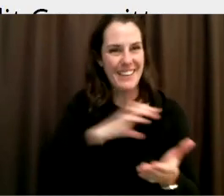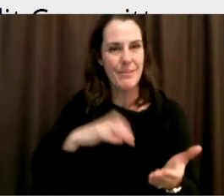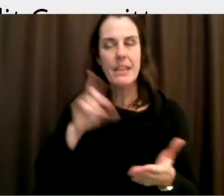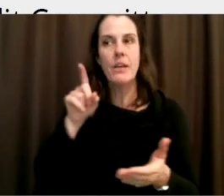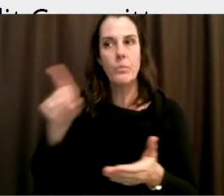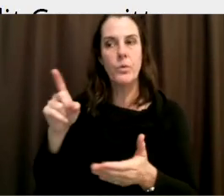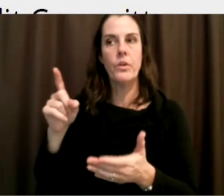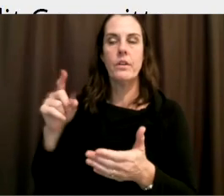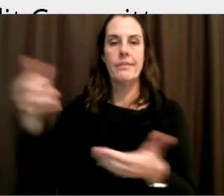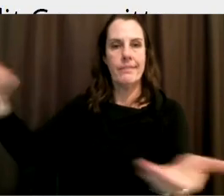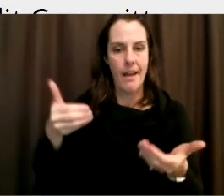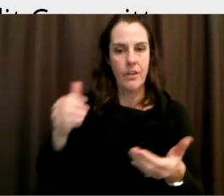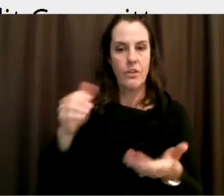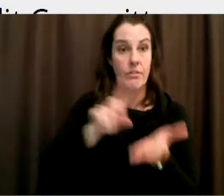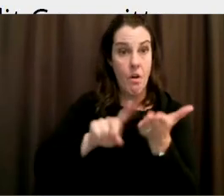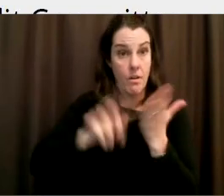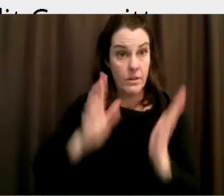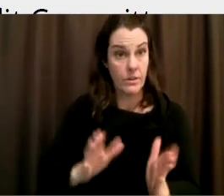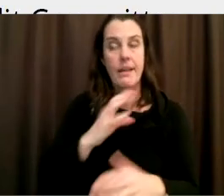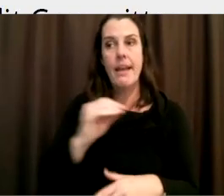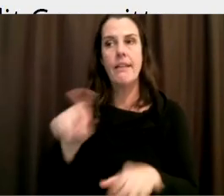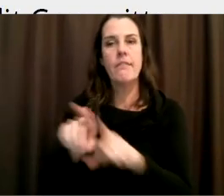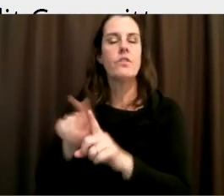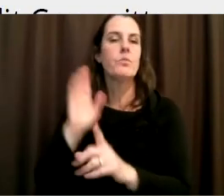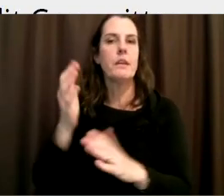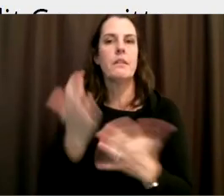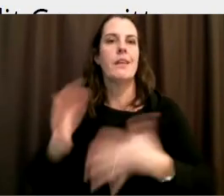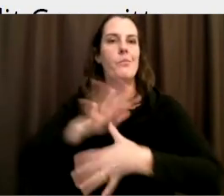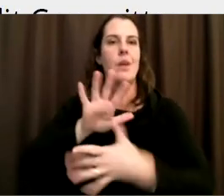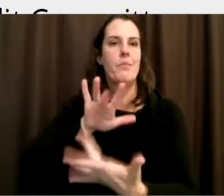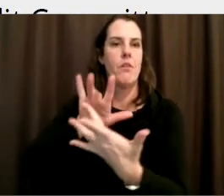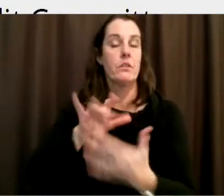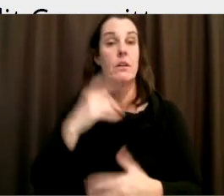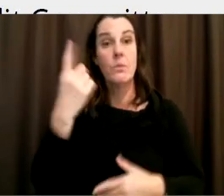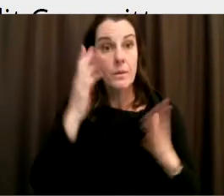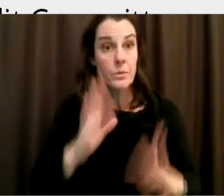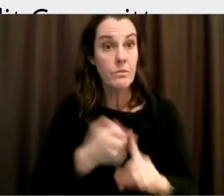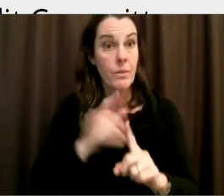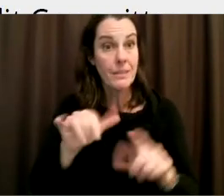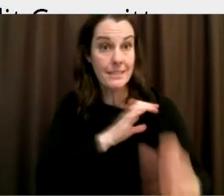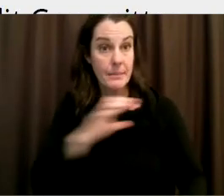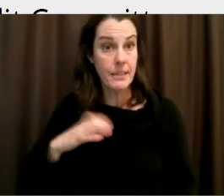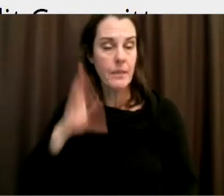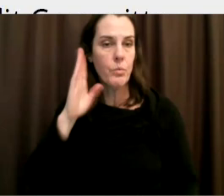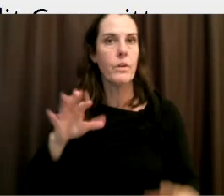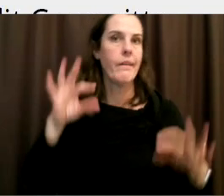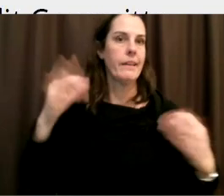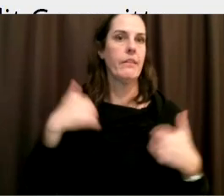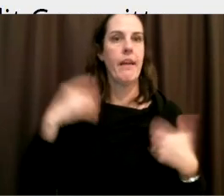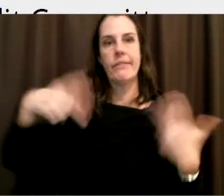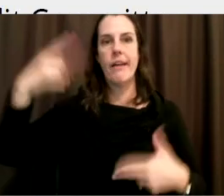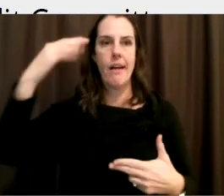also going to serve as the primary point of contact with the auditor. And one member of this audit committee, ideally, will have a high degree